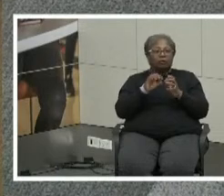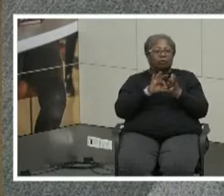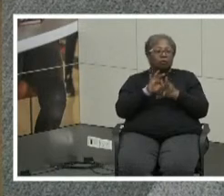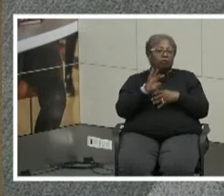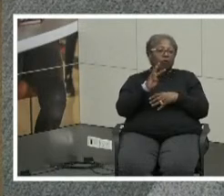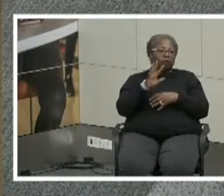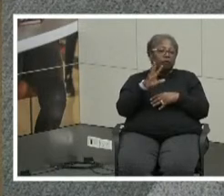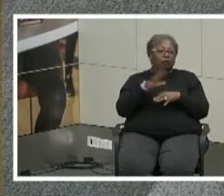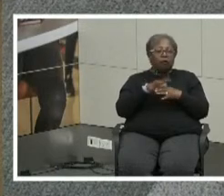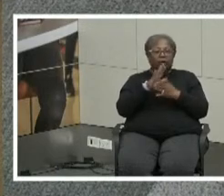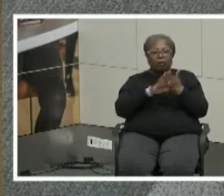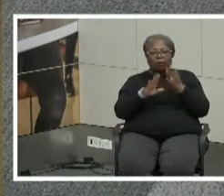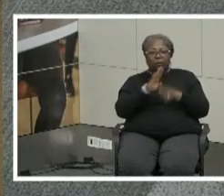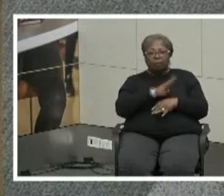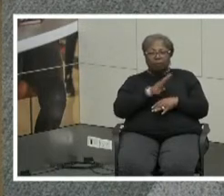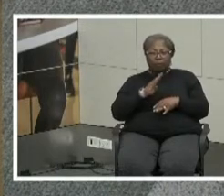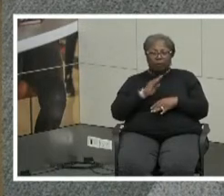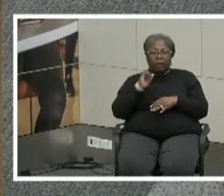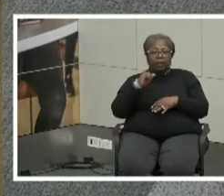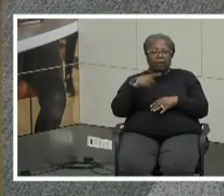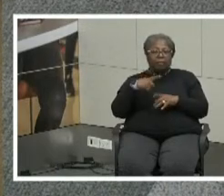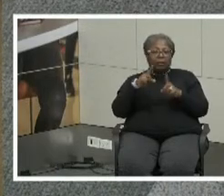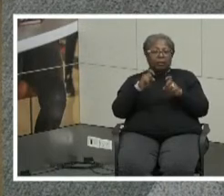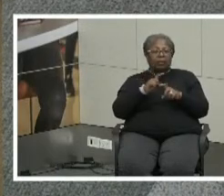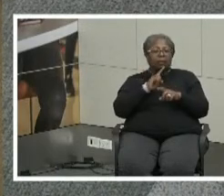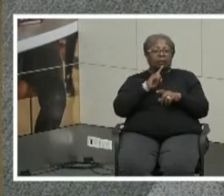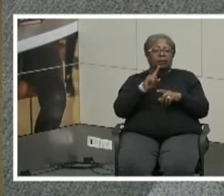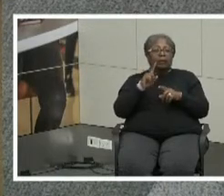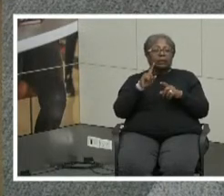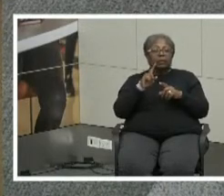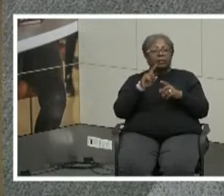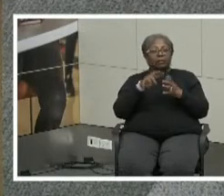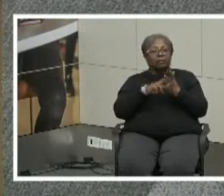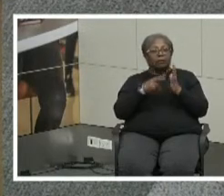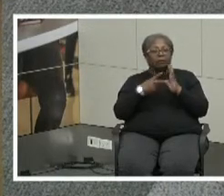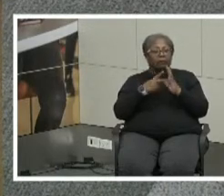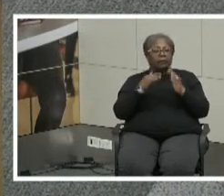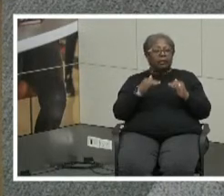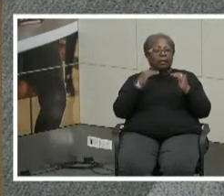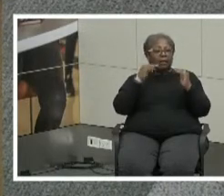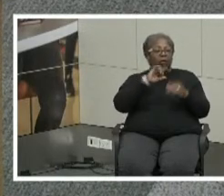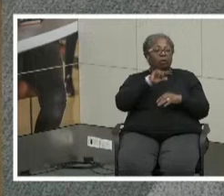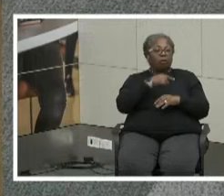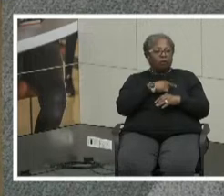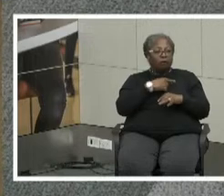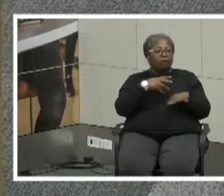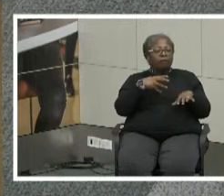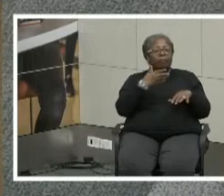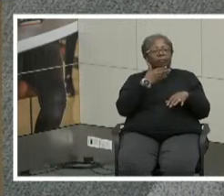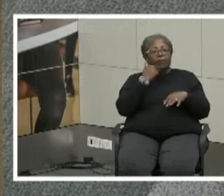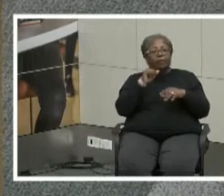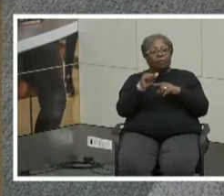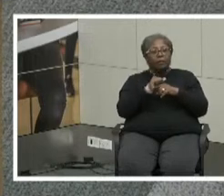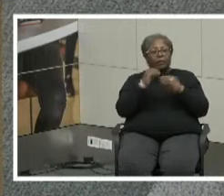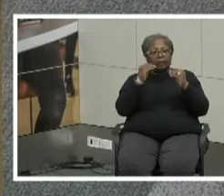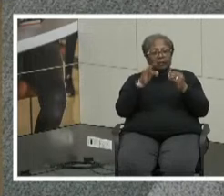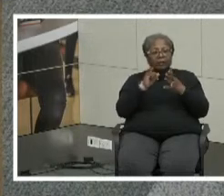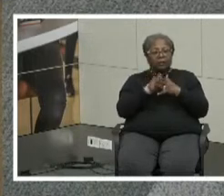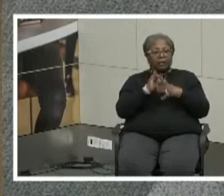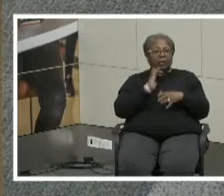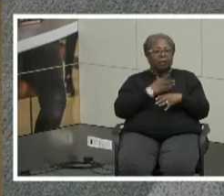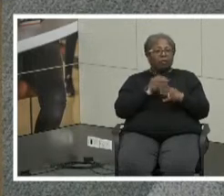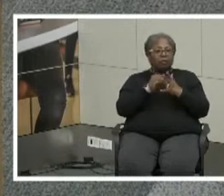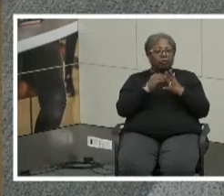and fives on college board AP tests which are Testaments to the high quality best practices teaching that our